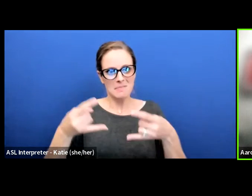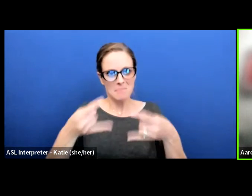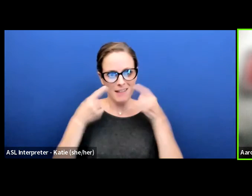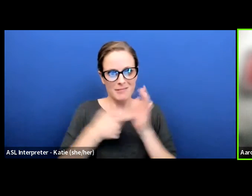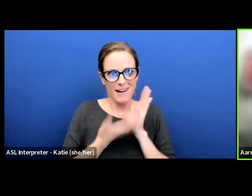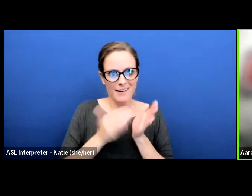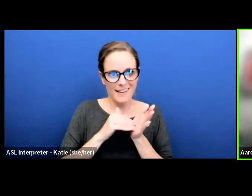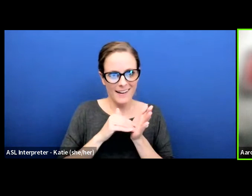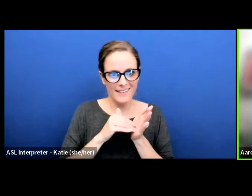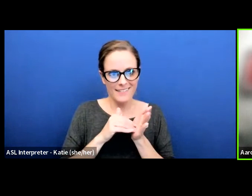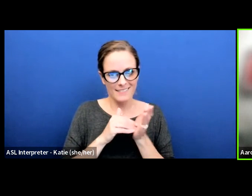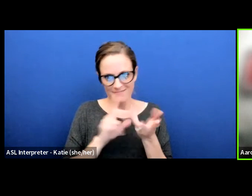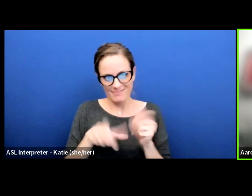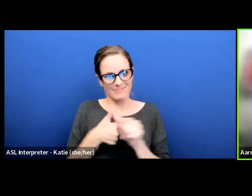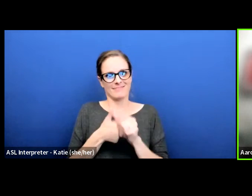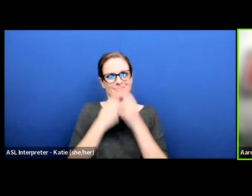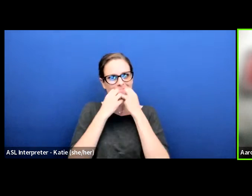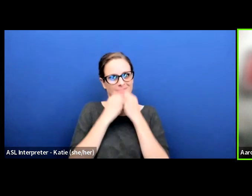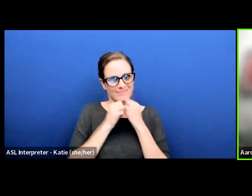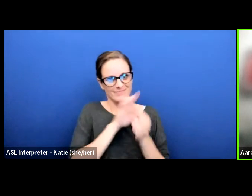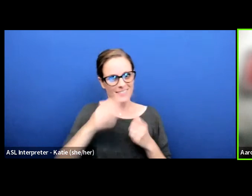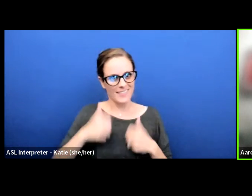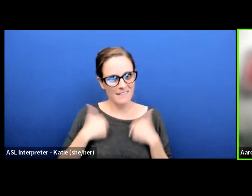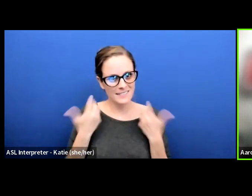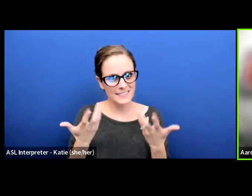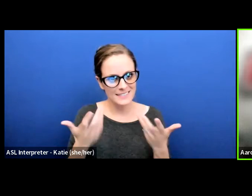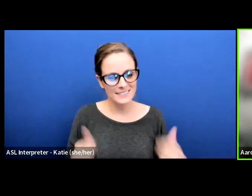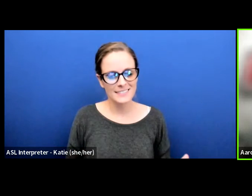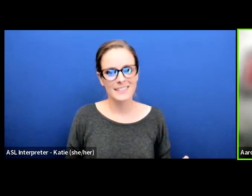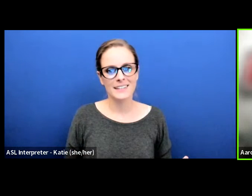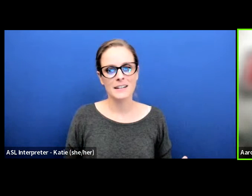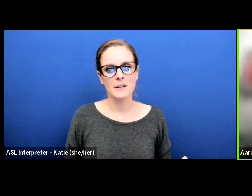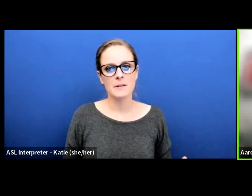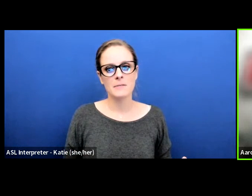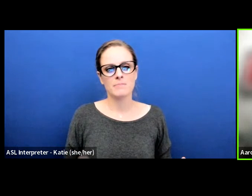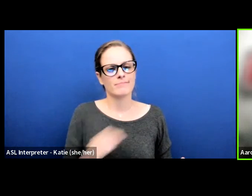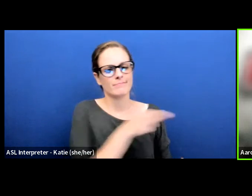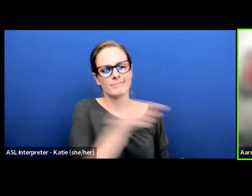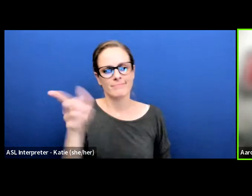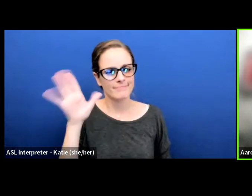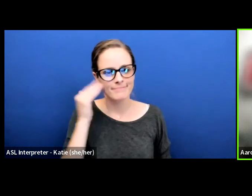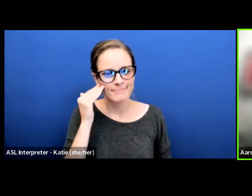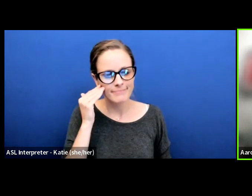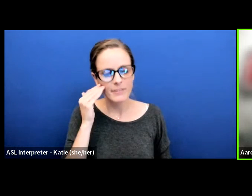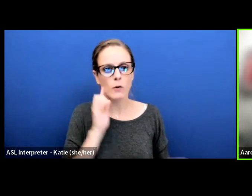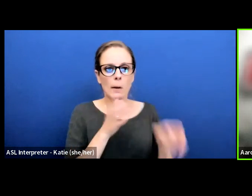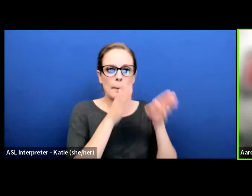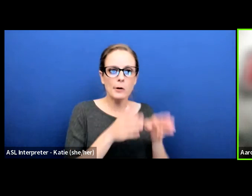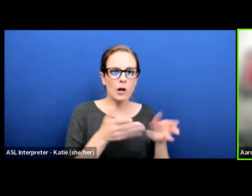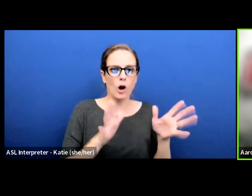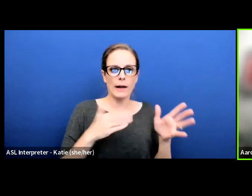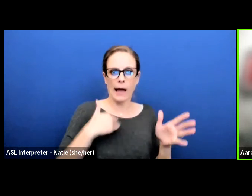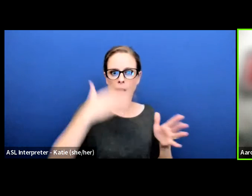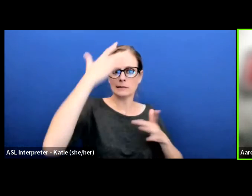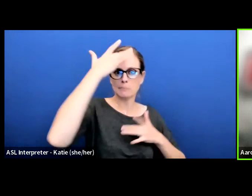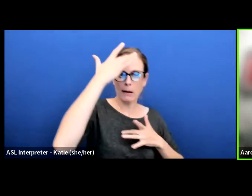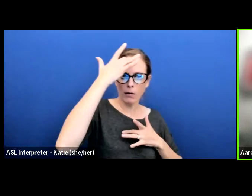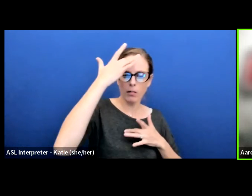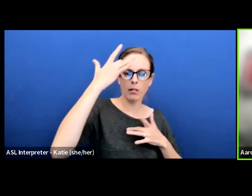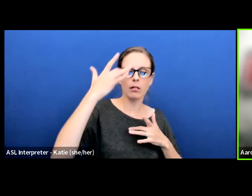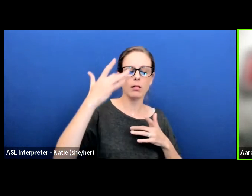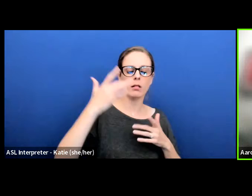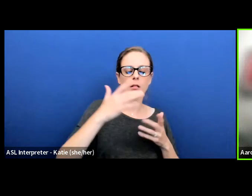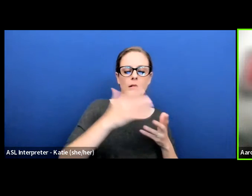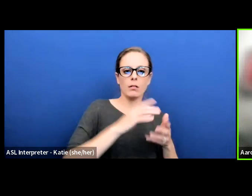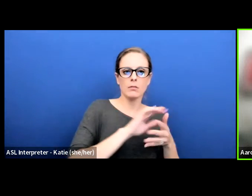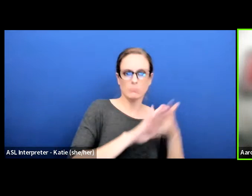course I'm preaching to the choir here, but that have underlying conditions or any other medical conditions that could be severe to their